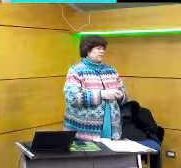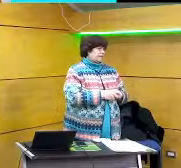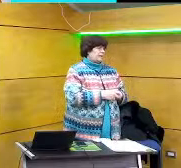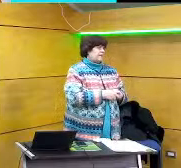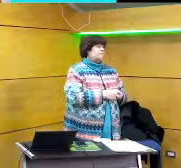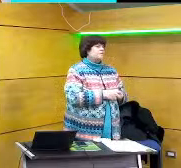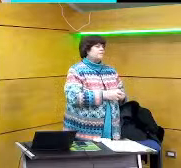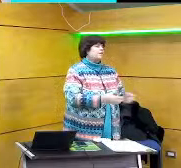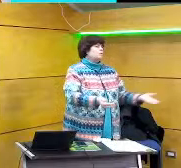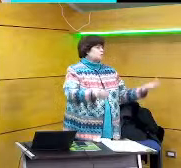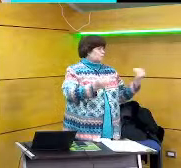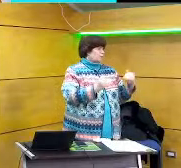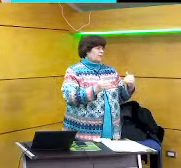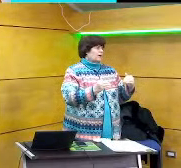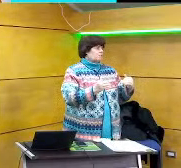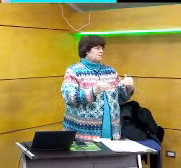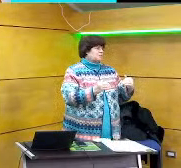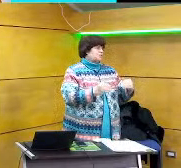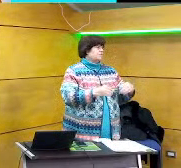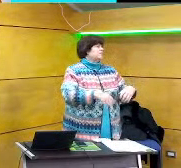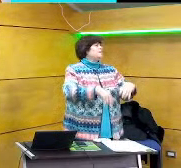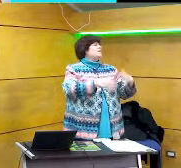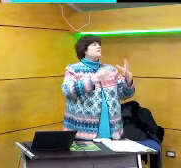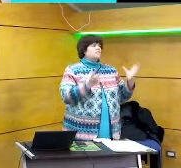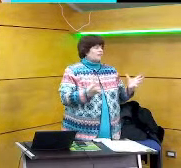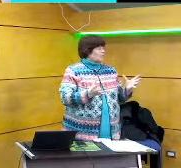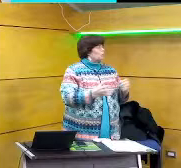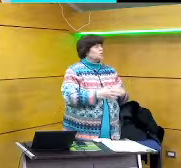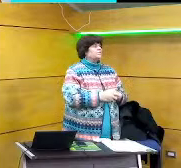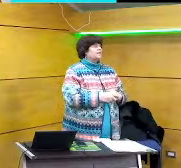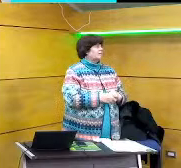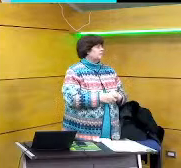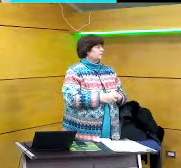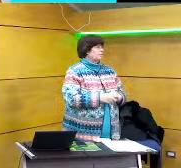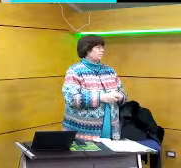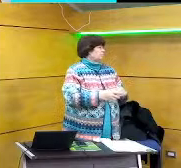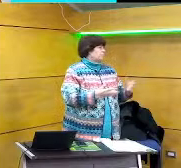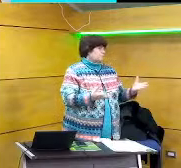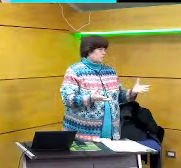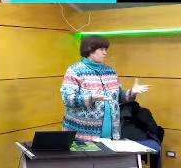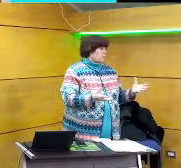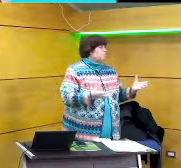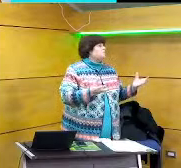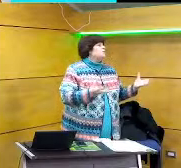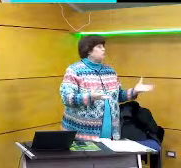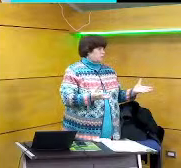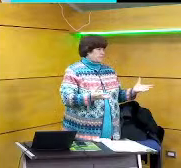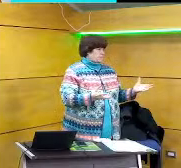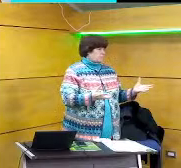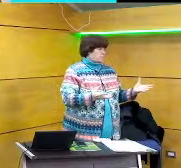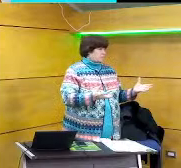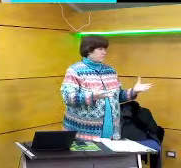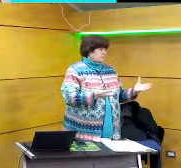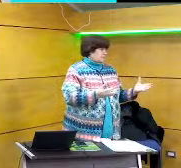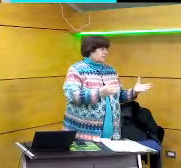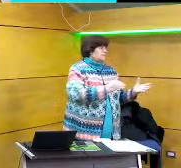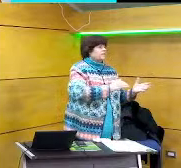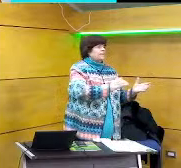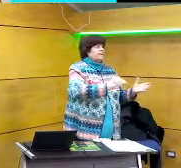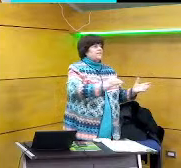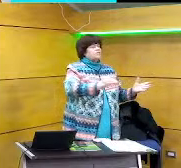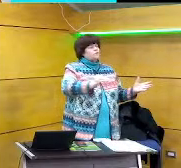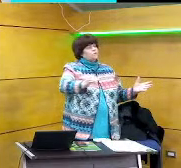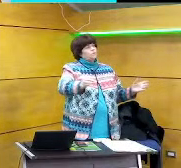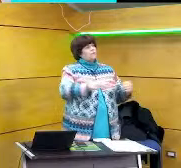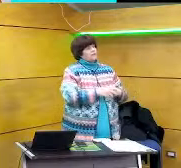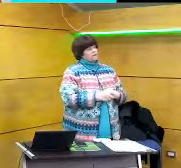So even if they go to one of our competitions, these are not words that are going to, for the most part, be new to them until they